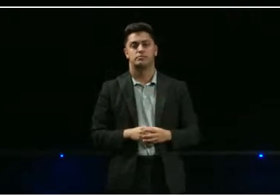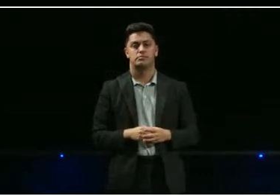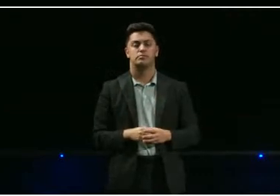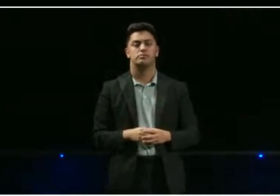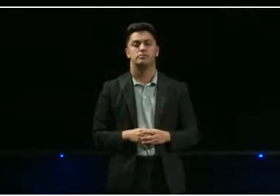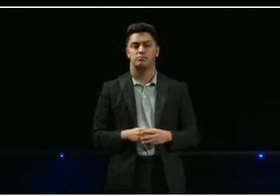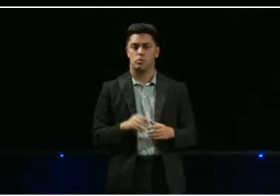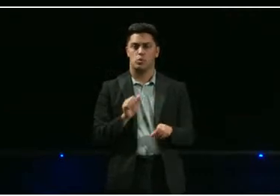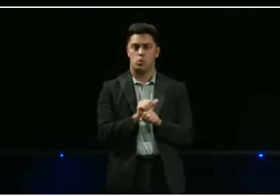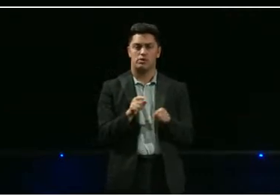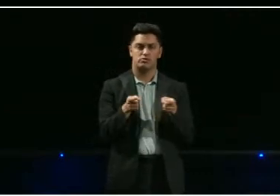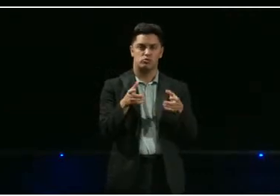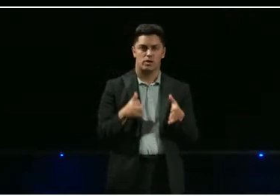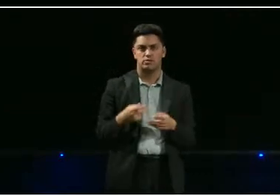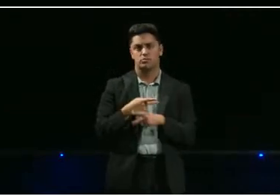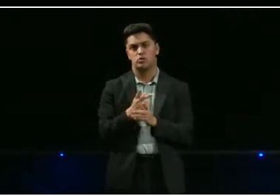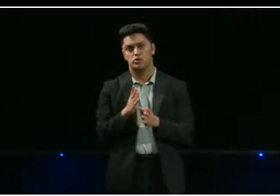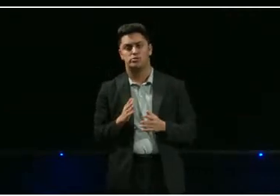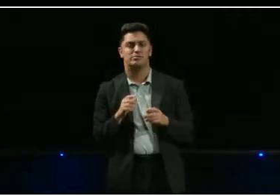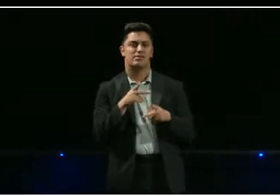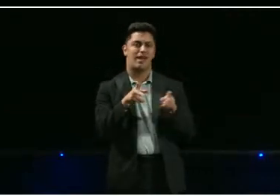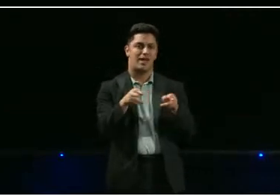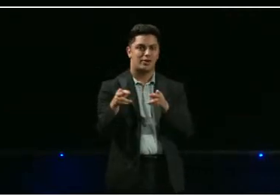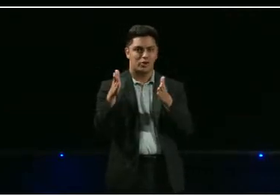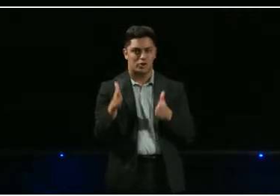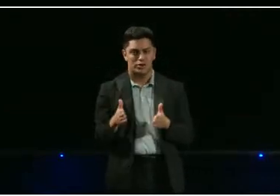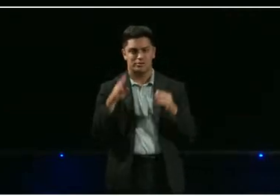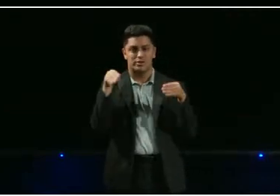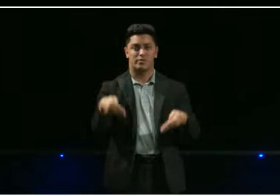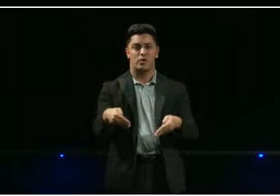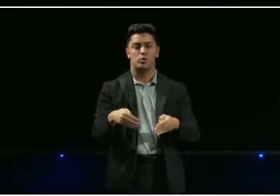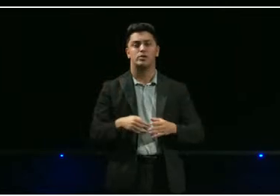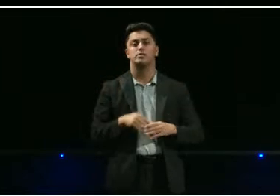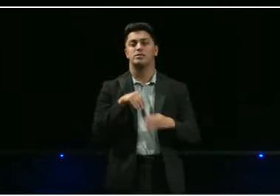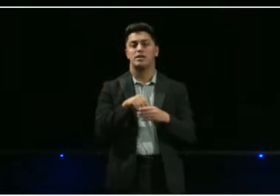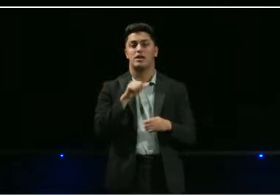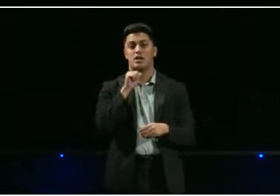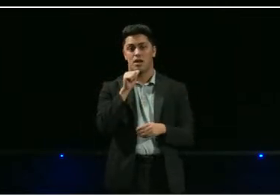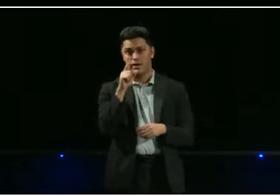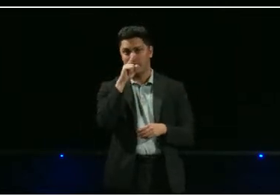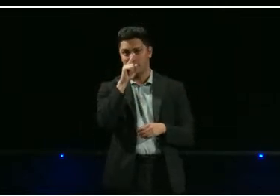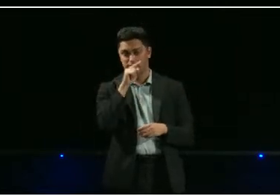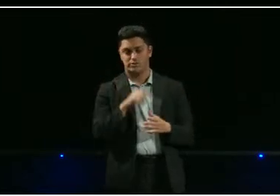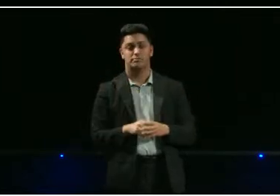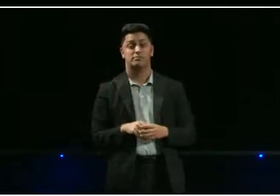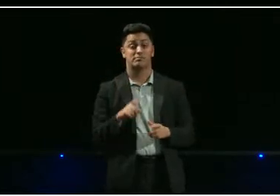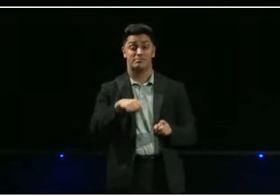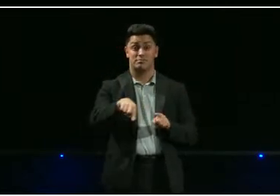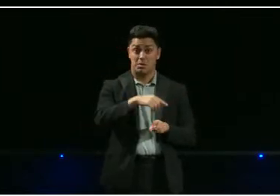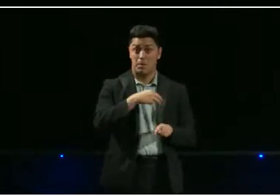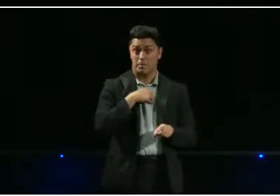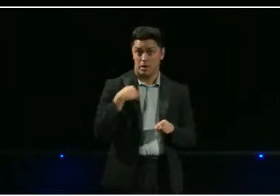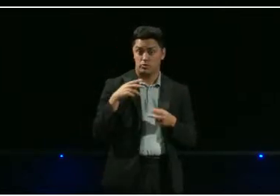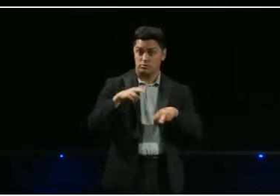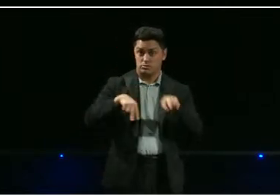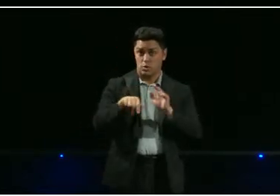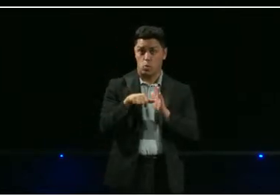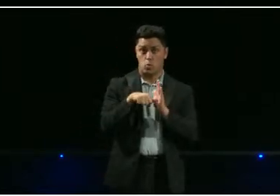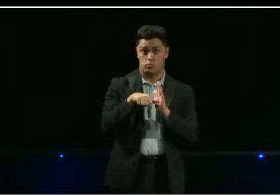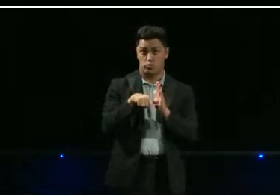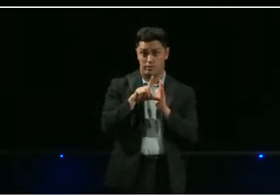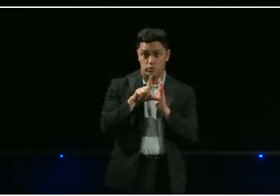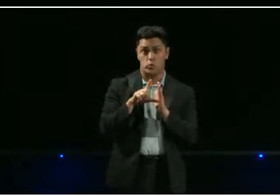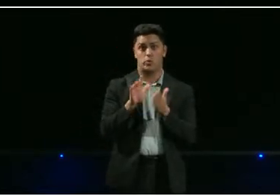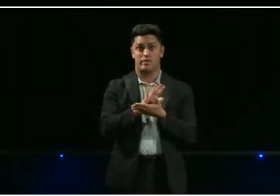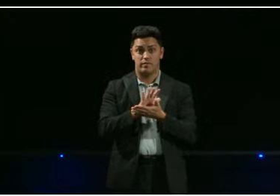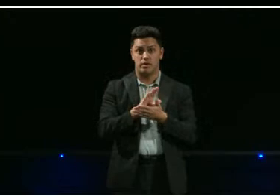as both directors, producers, editors, et cetera, that are focused in nonfiction. Those members are the ones that view the films throughout the year